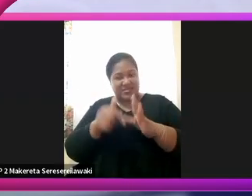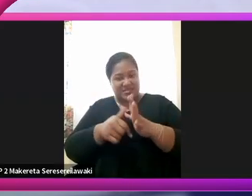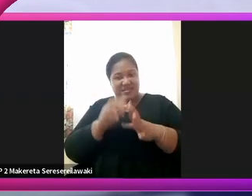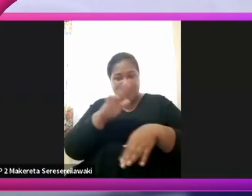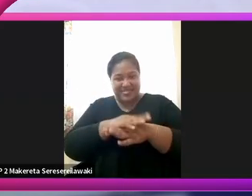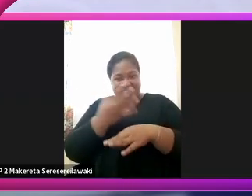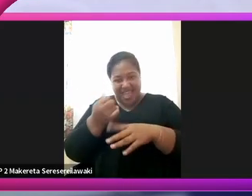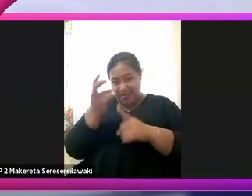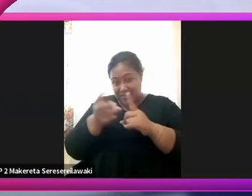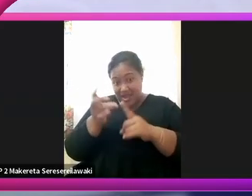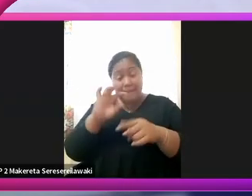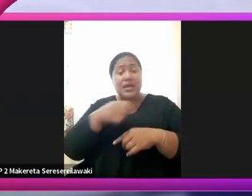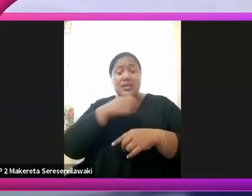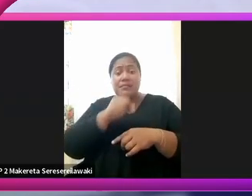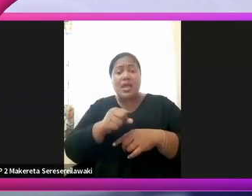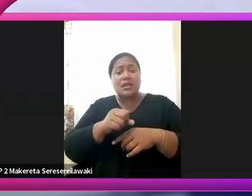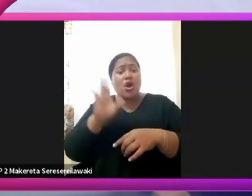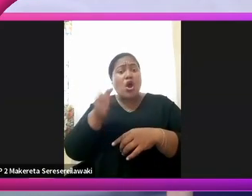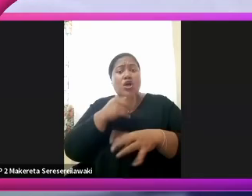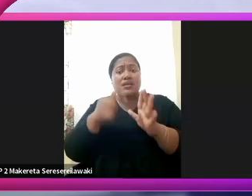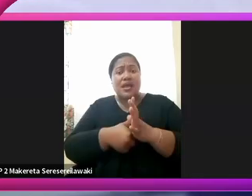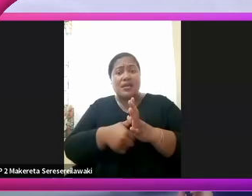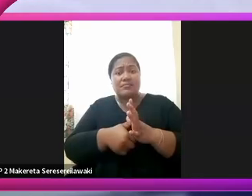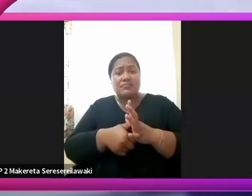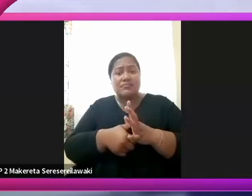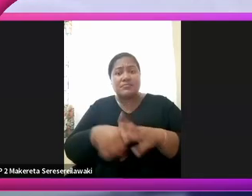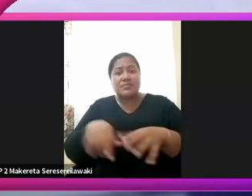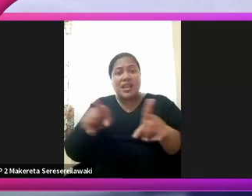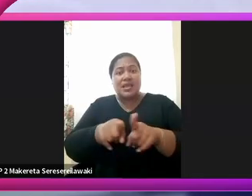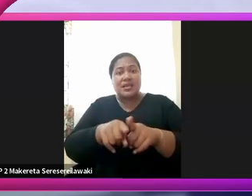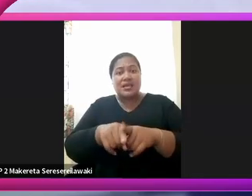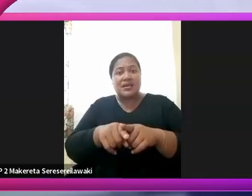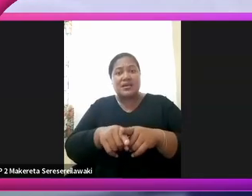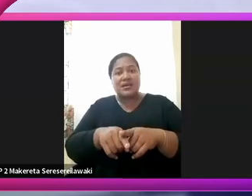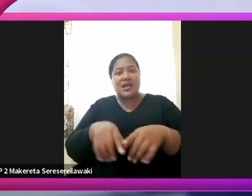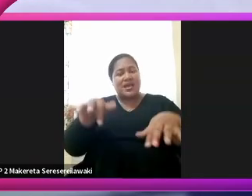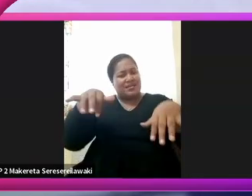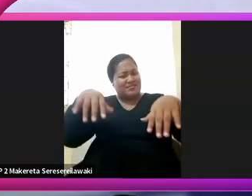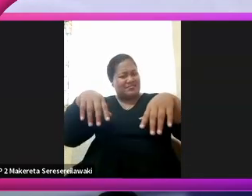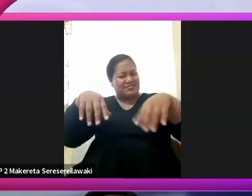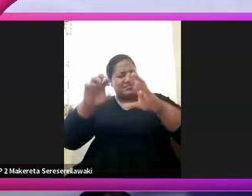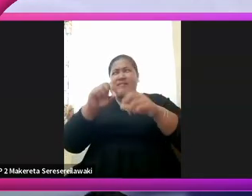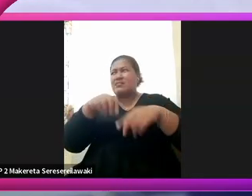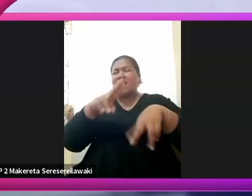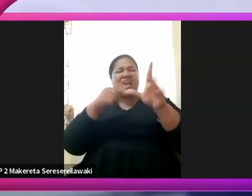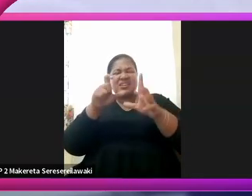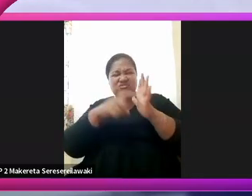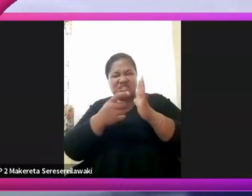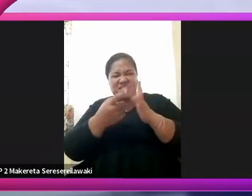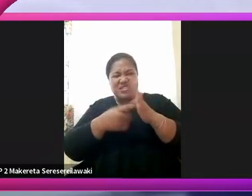But for the men, they produce all the time. They look like a factory, the meal factories. So they produce all the time, where the